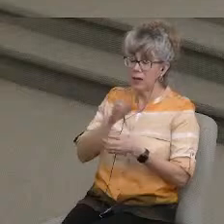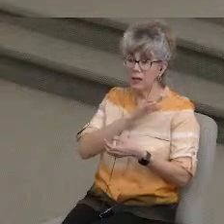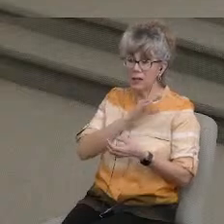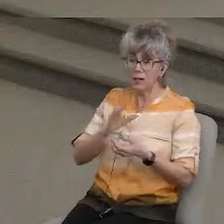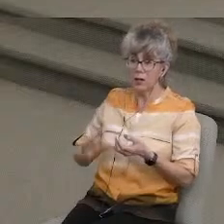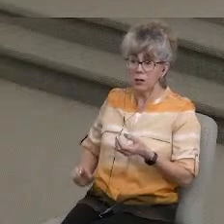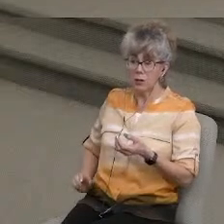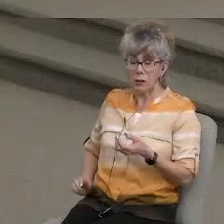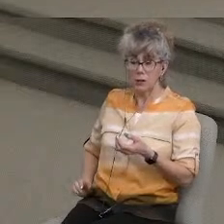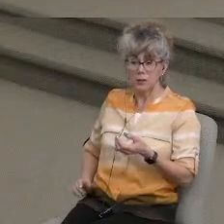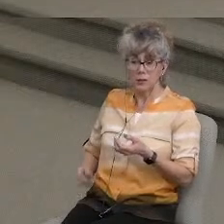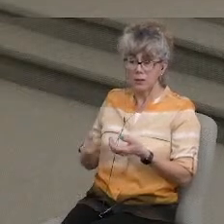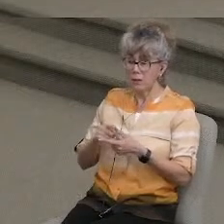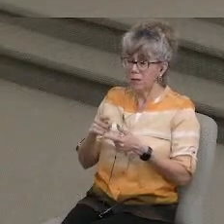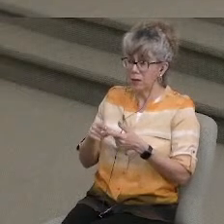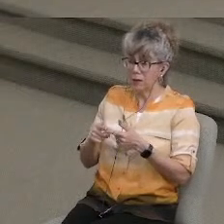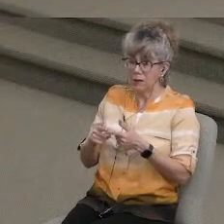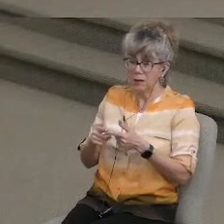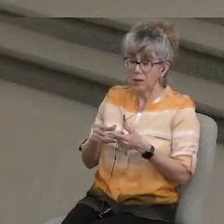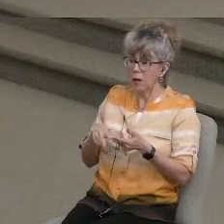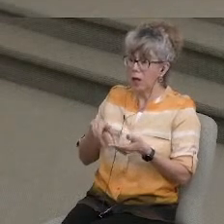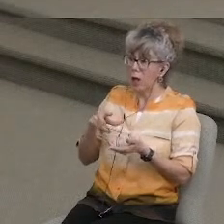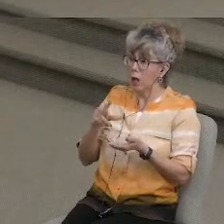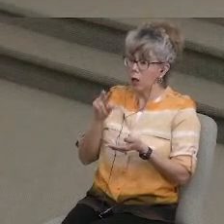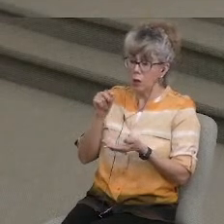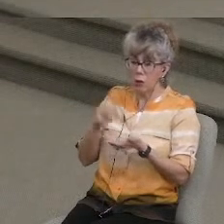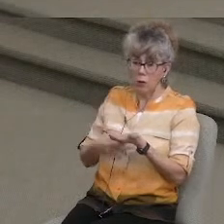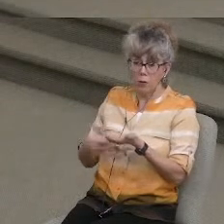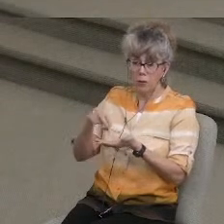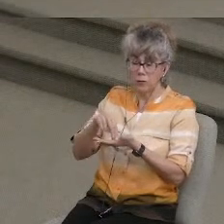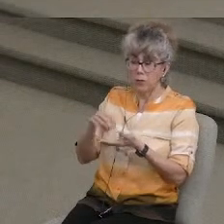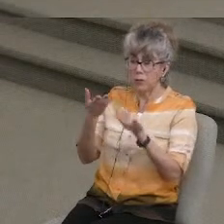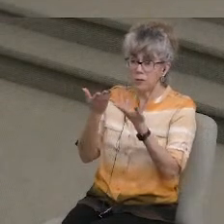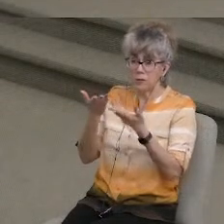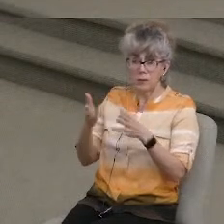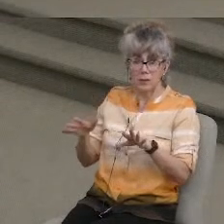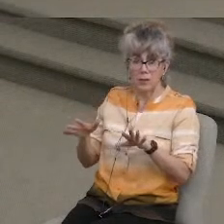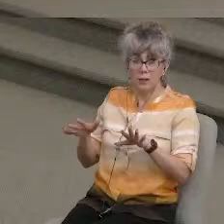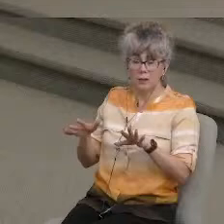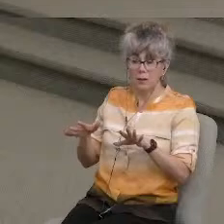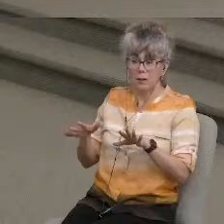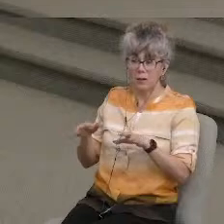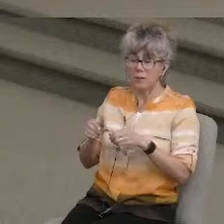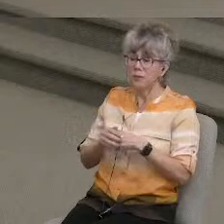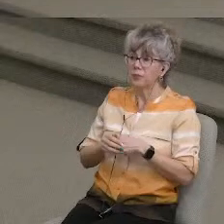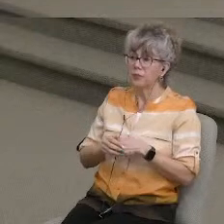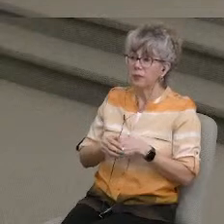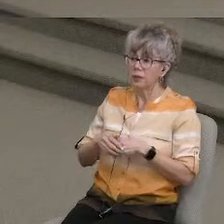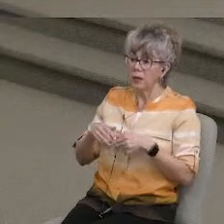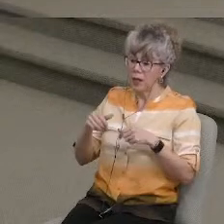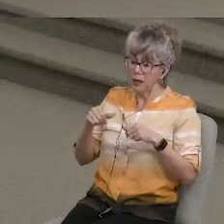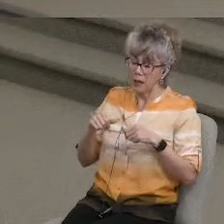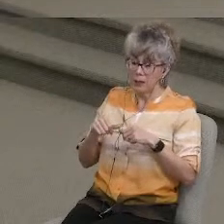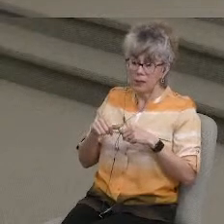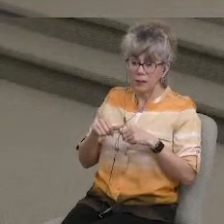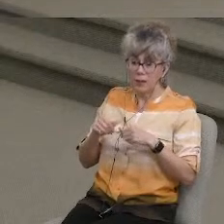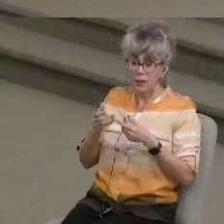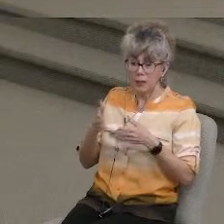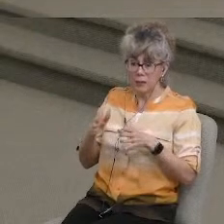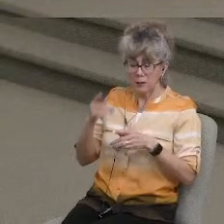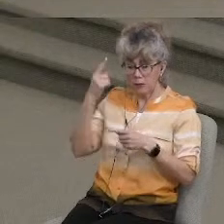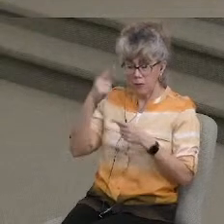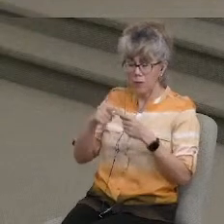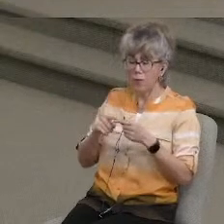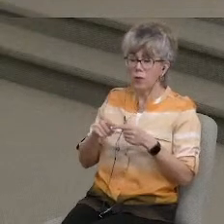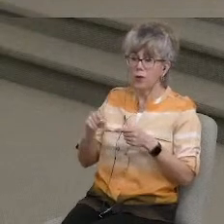is no resurrection, they're done. End of story. If only for this life, there's a lot